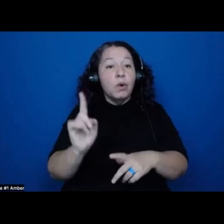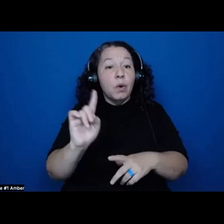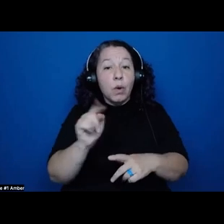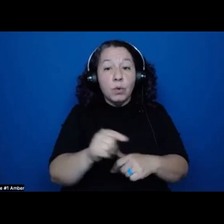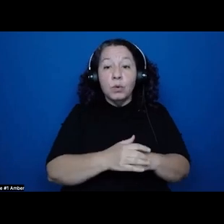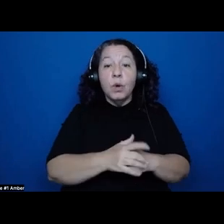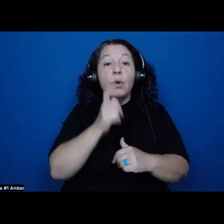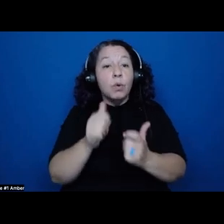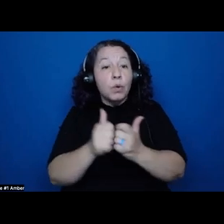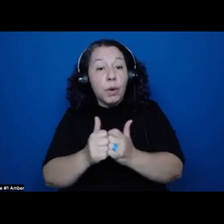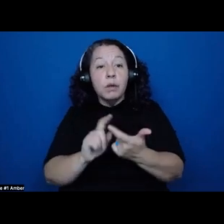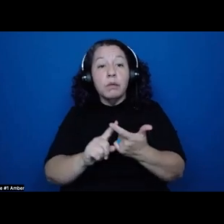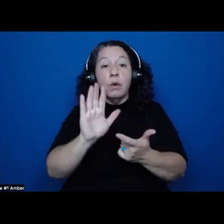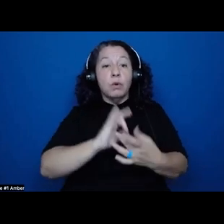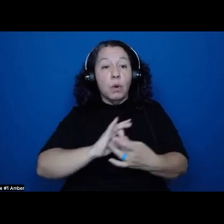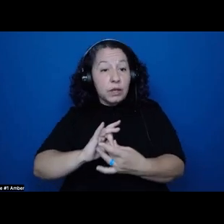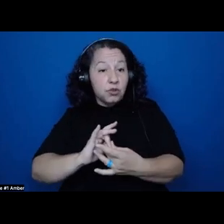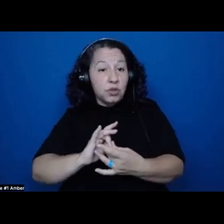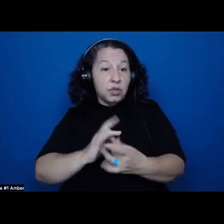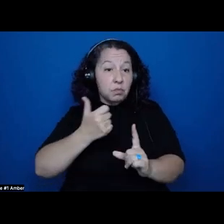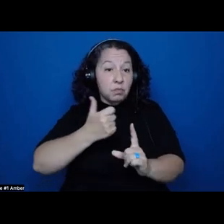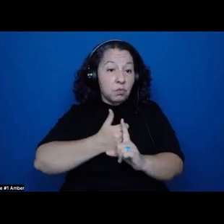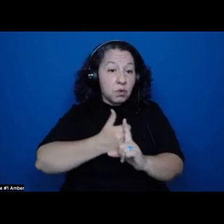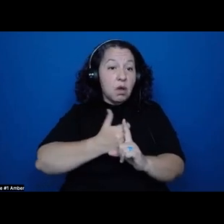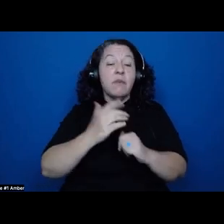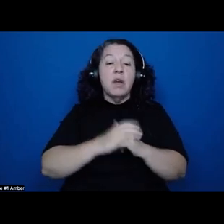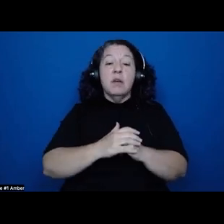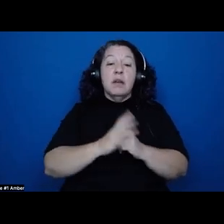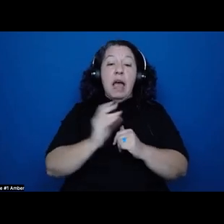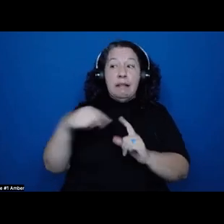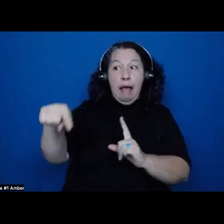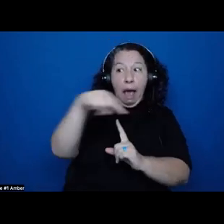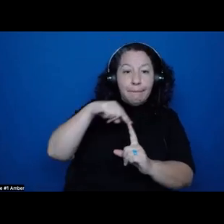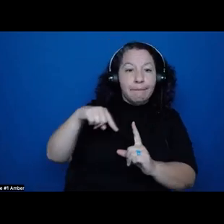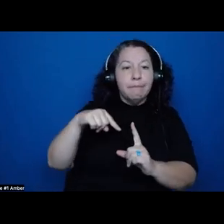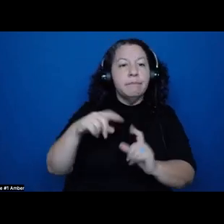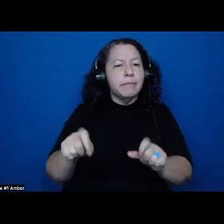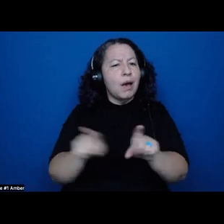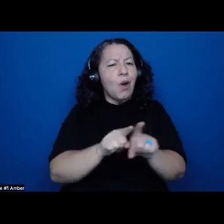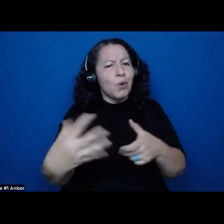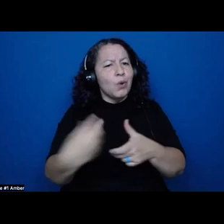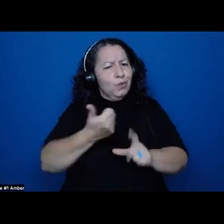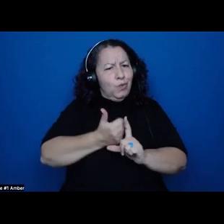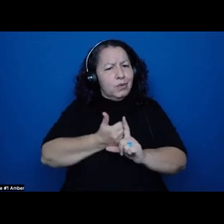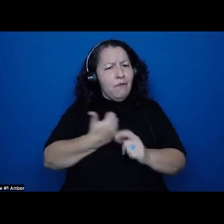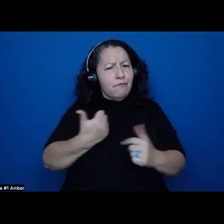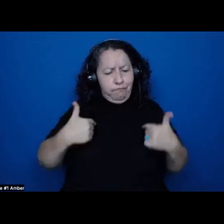with, what's your relationship to you and them. And this can also include yourself